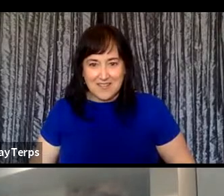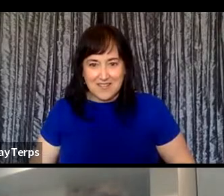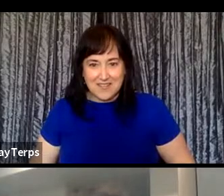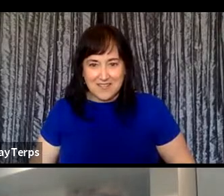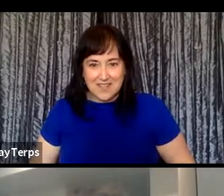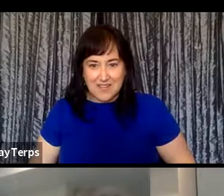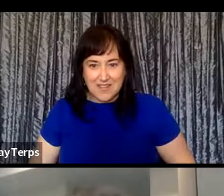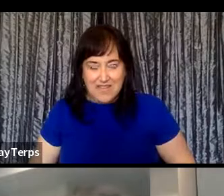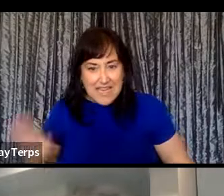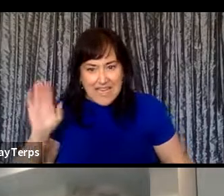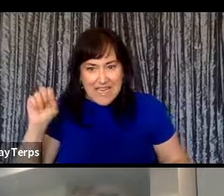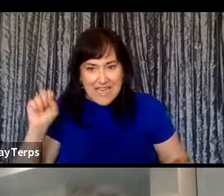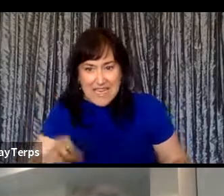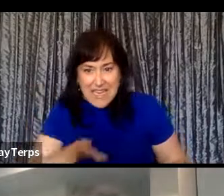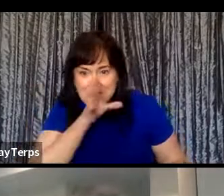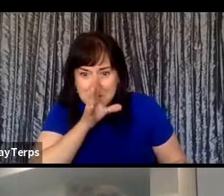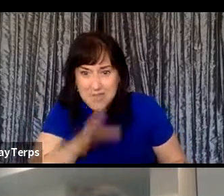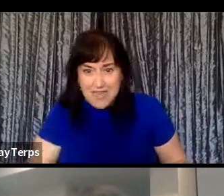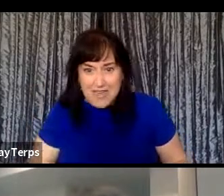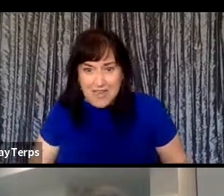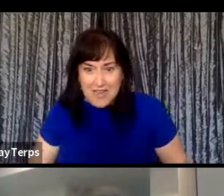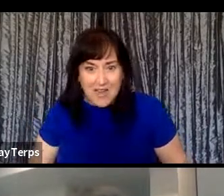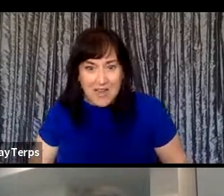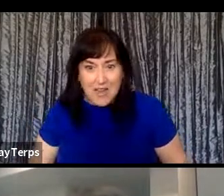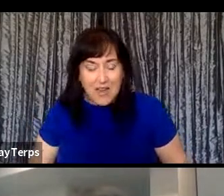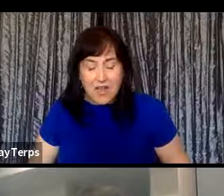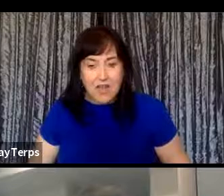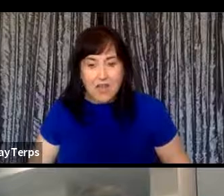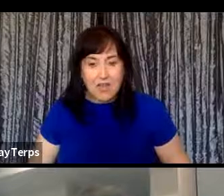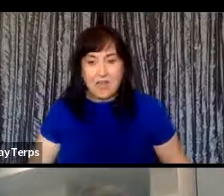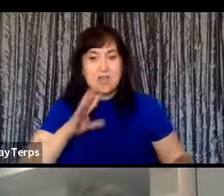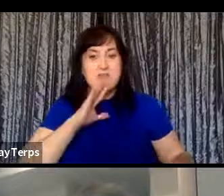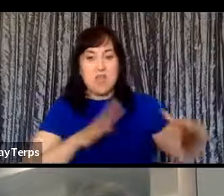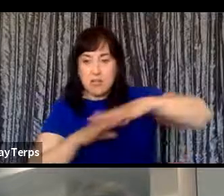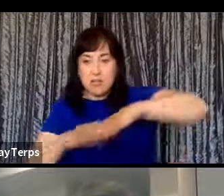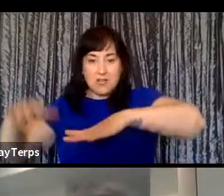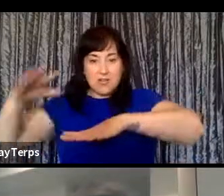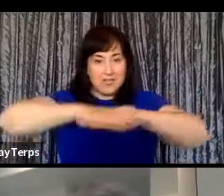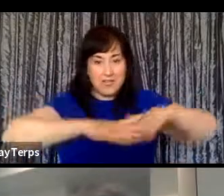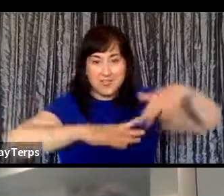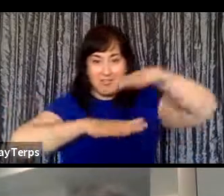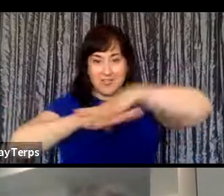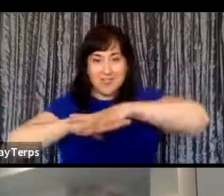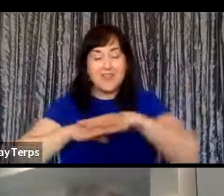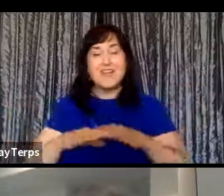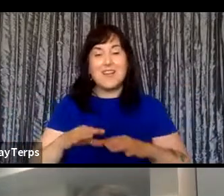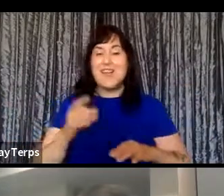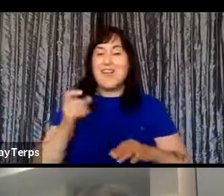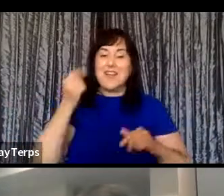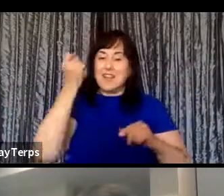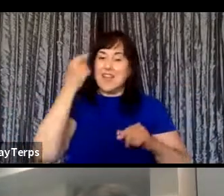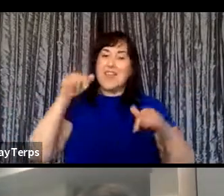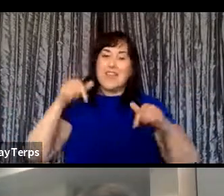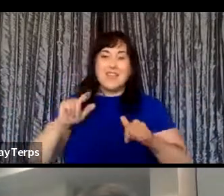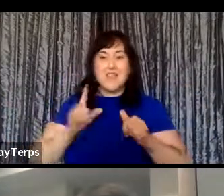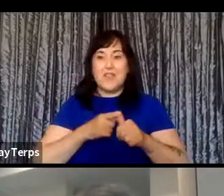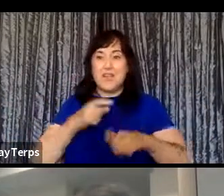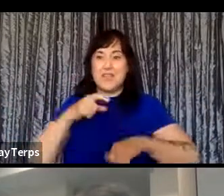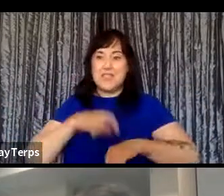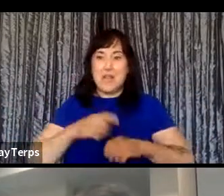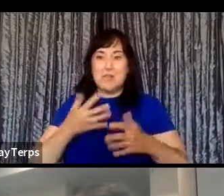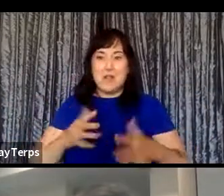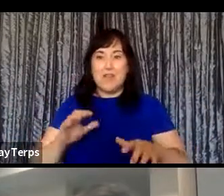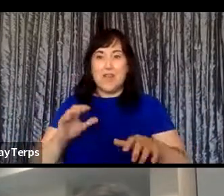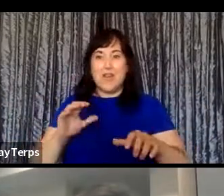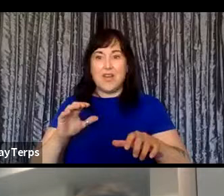Can you see me, or are you talking about me? And this is my No, I've got Christy, and to be fair, this is the first time I've ever actually worked out what